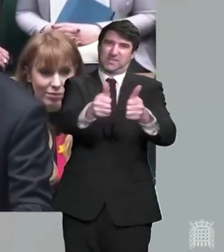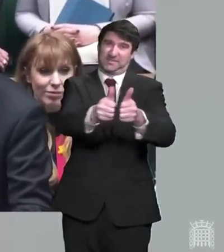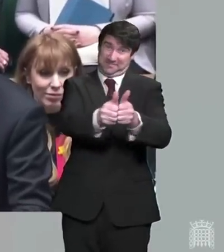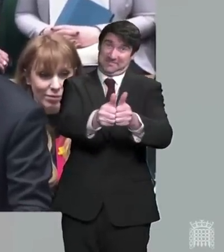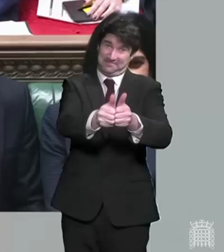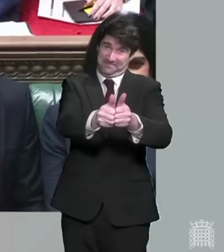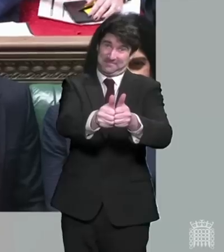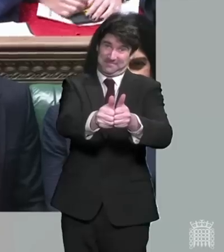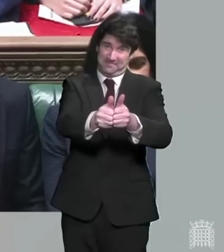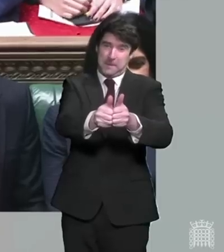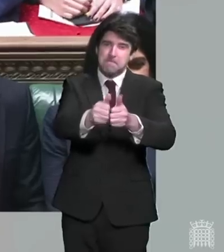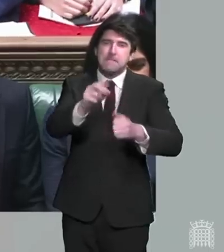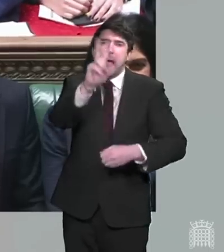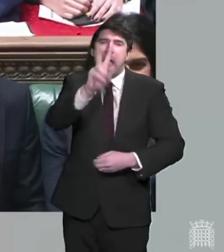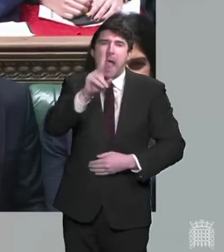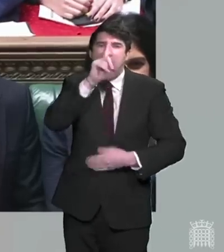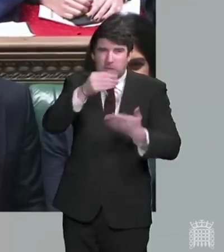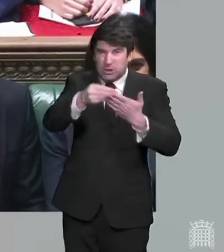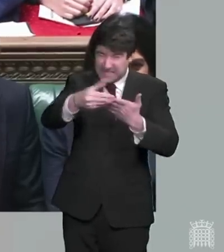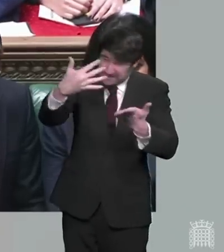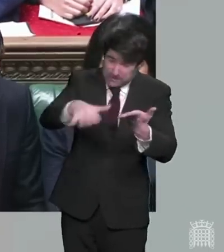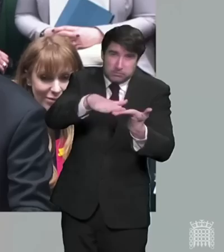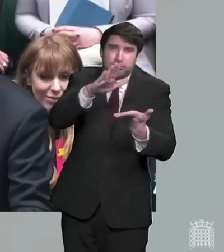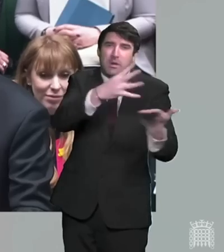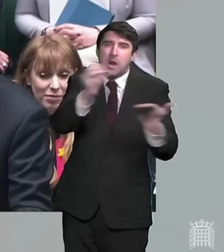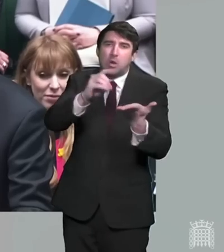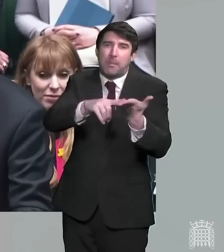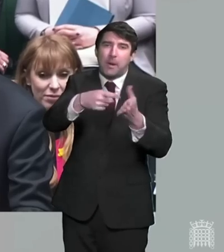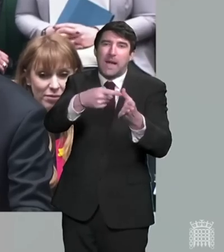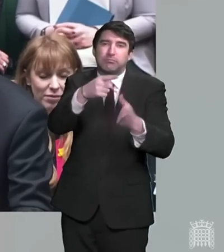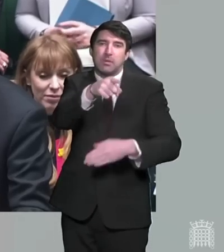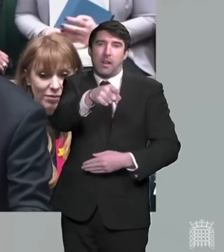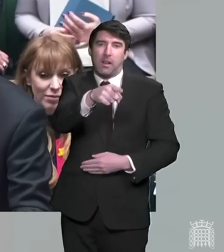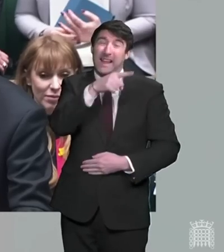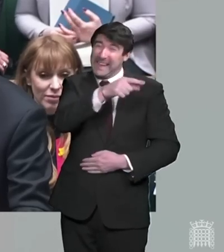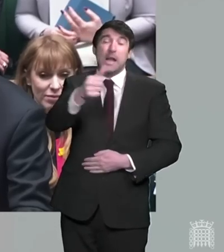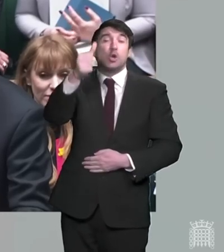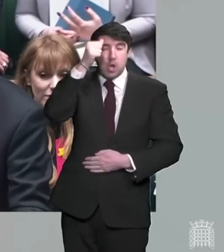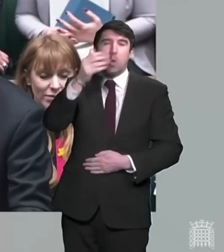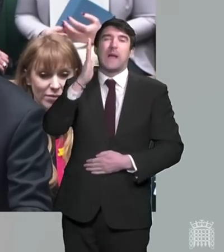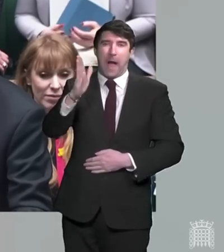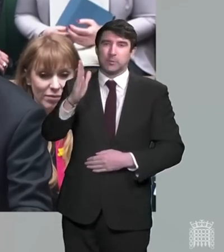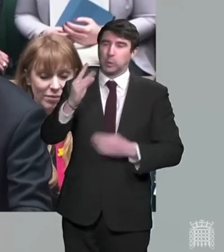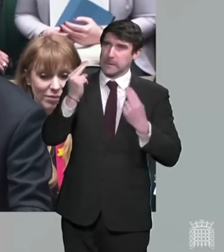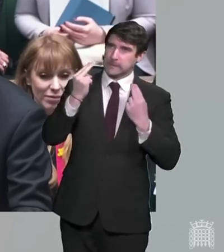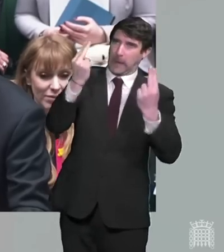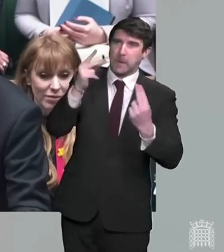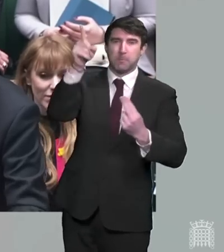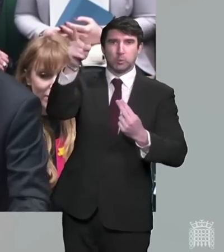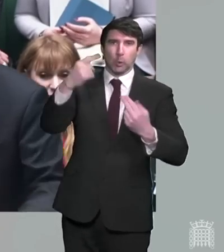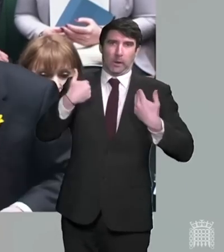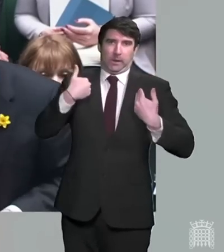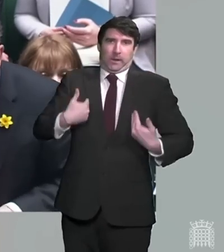go up by £900 in April. He knows he's going to have to act, but who's going to